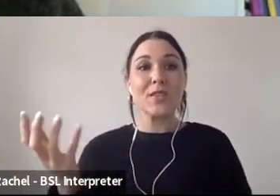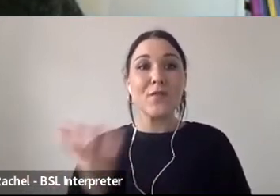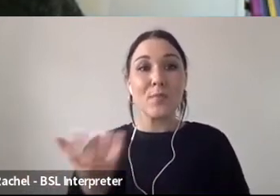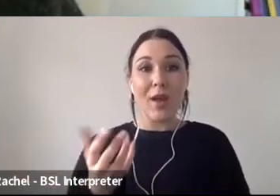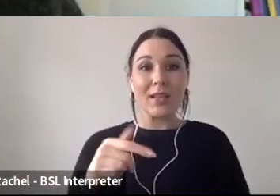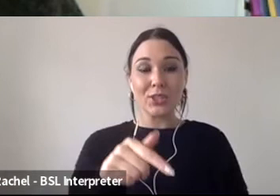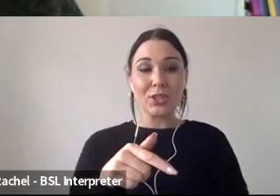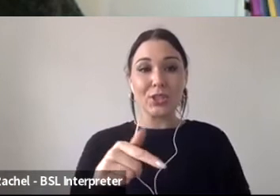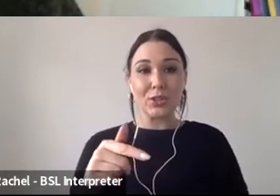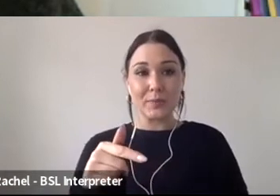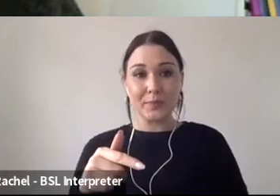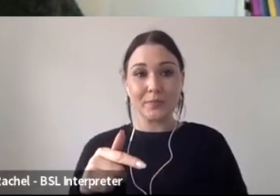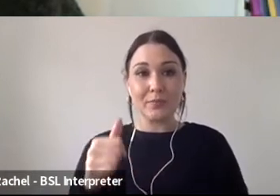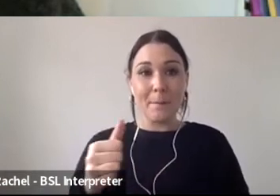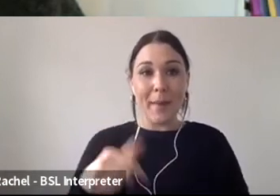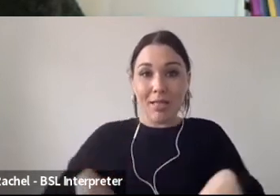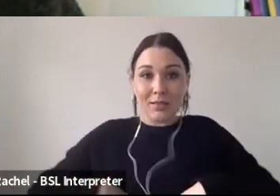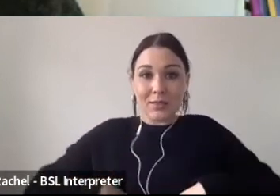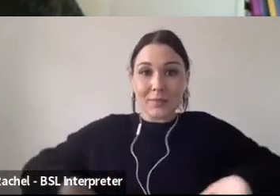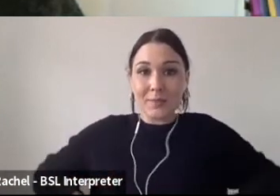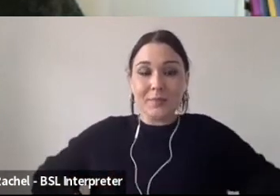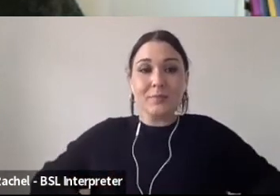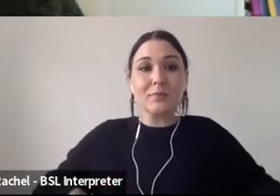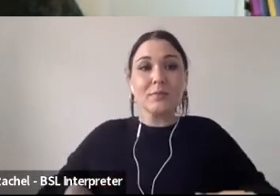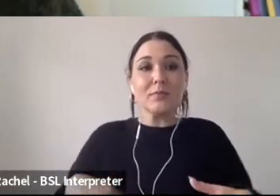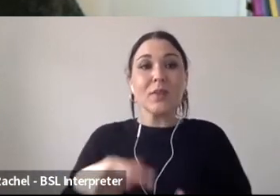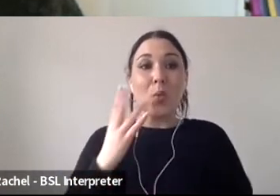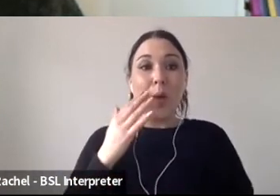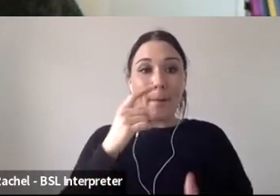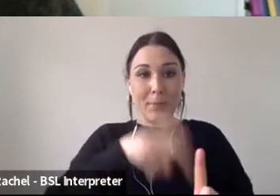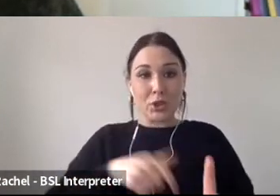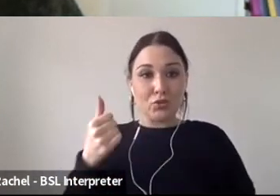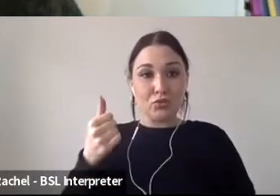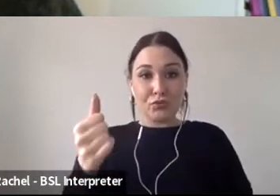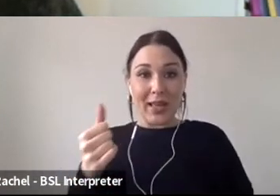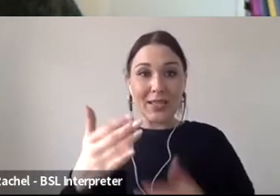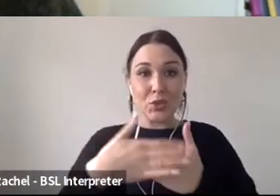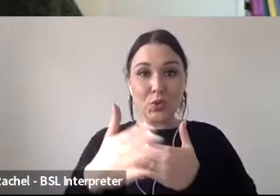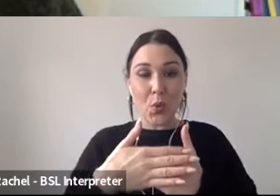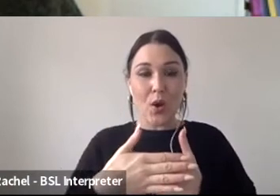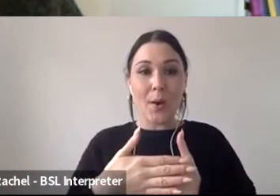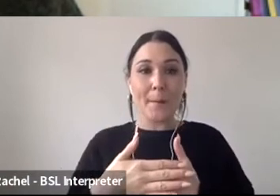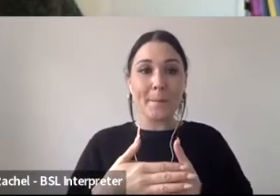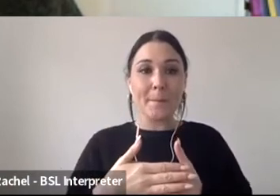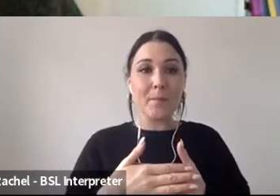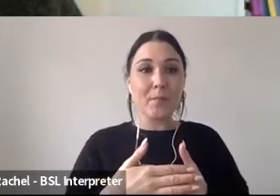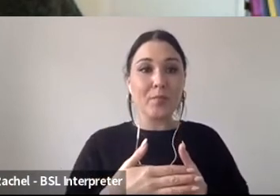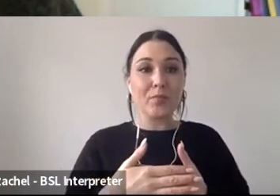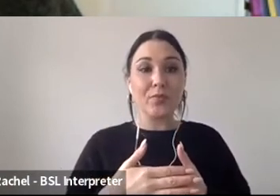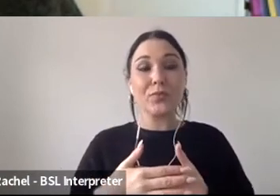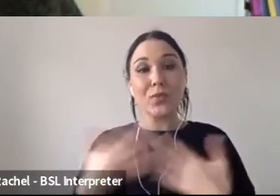I can put on my belt, and when someone rings our doorbell or our